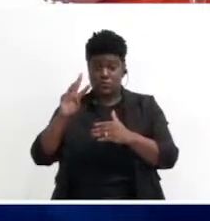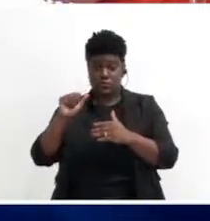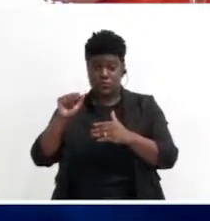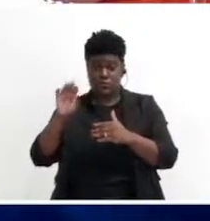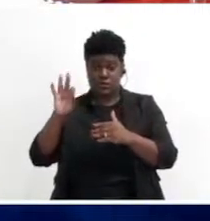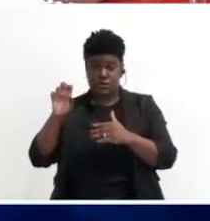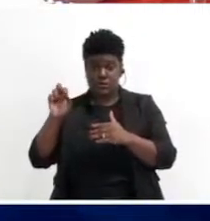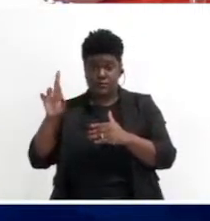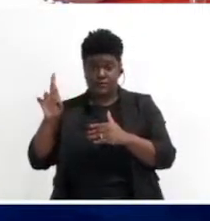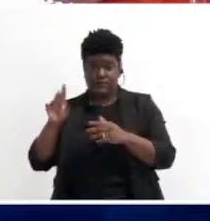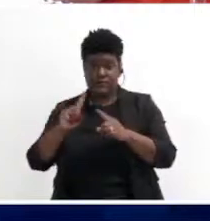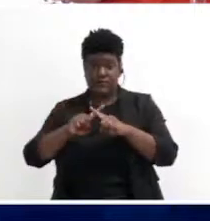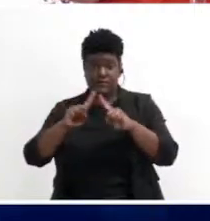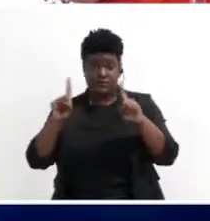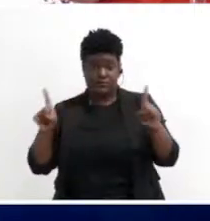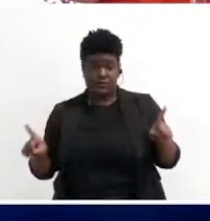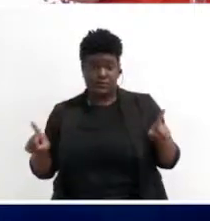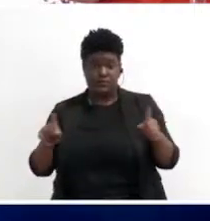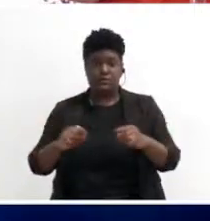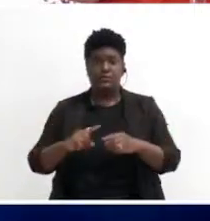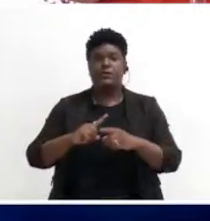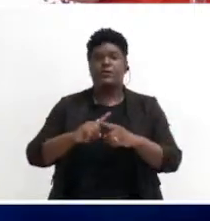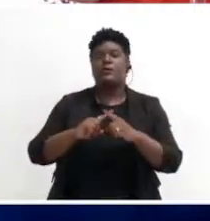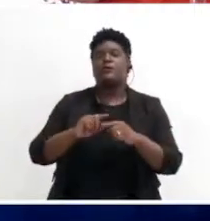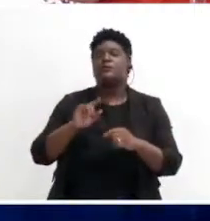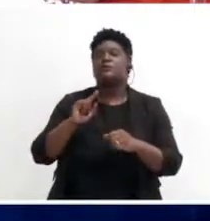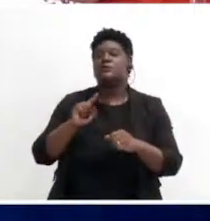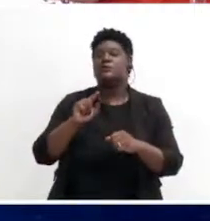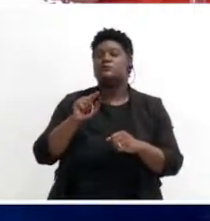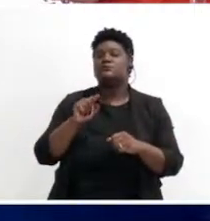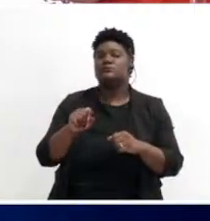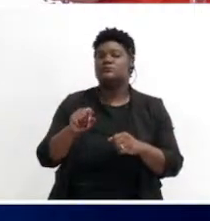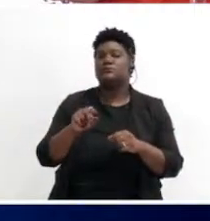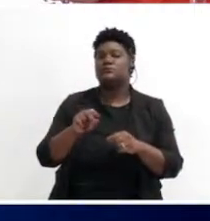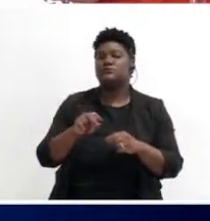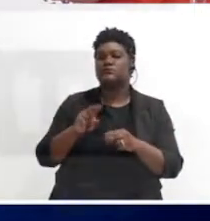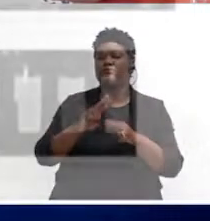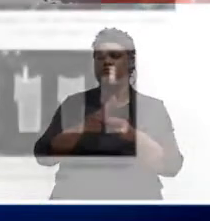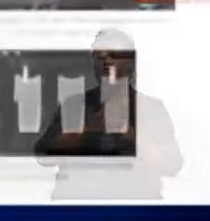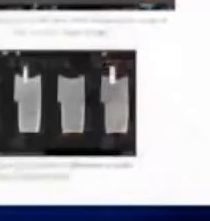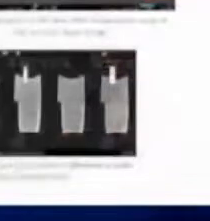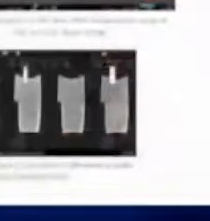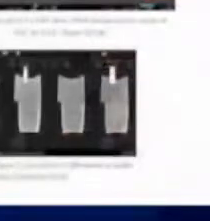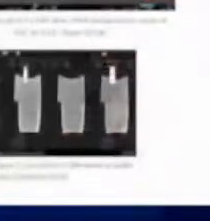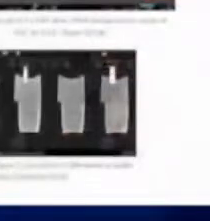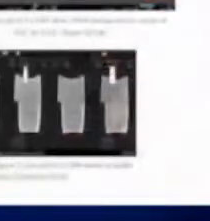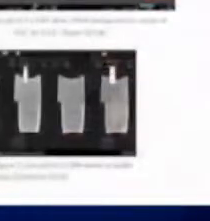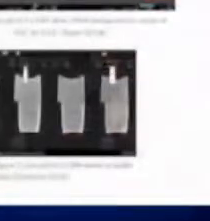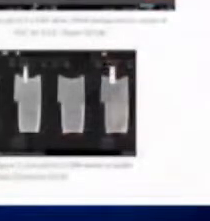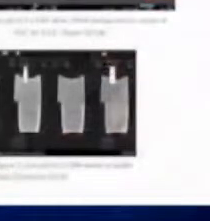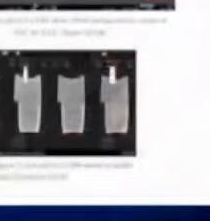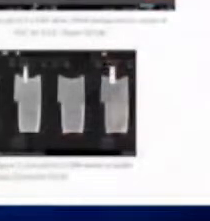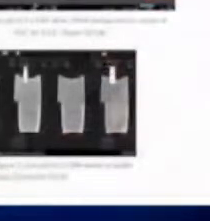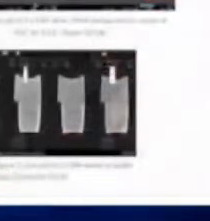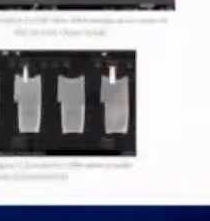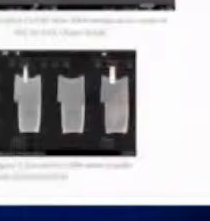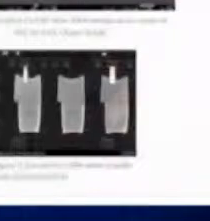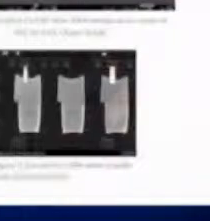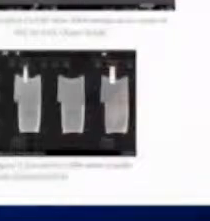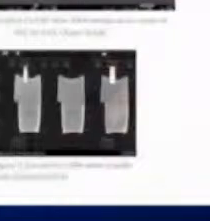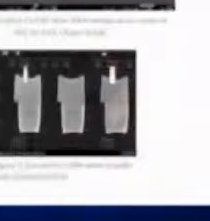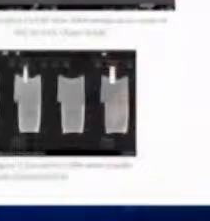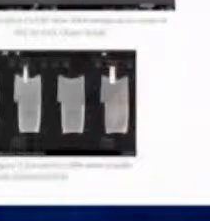copper interconnect processes. So you have to have a copper layer at the outside, and you planarize this copper